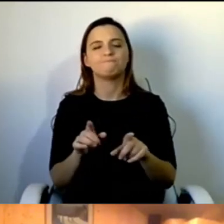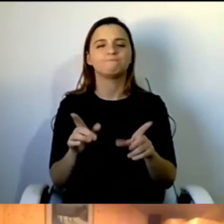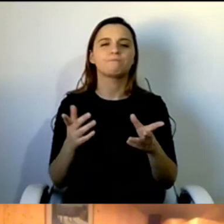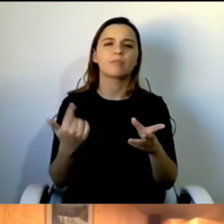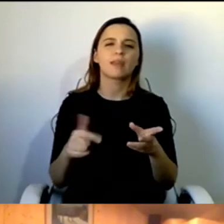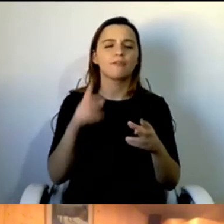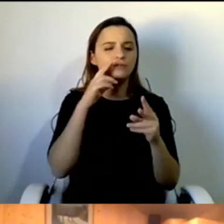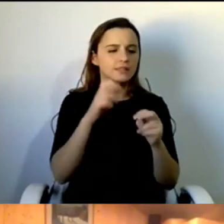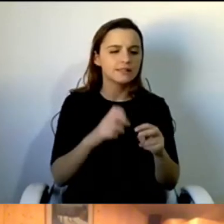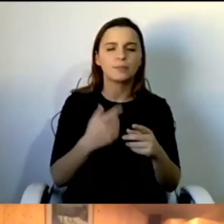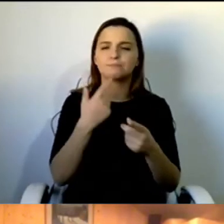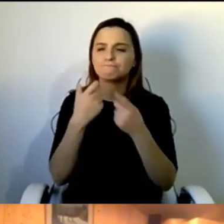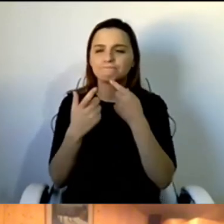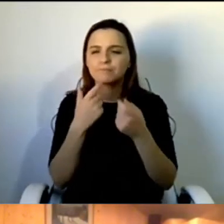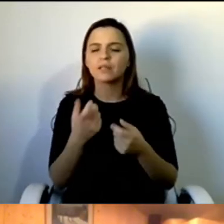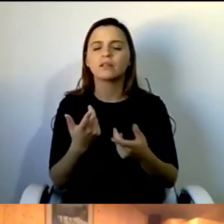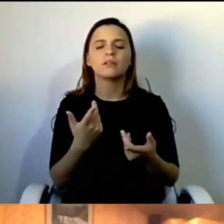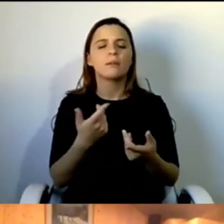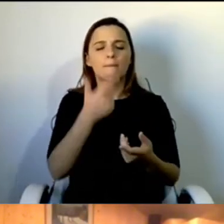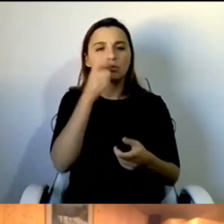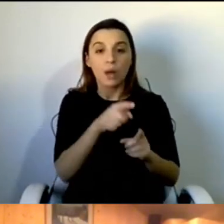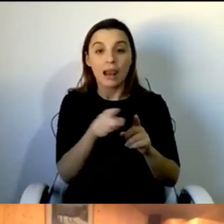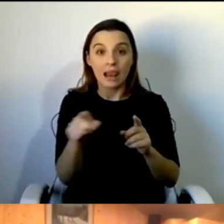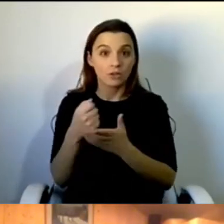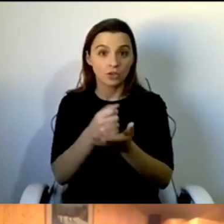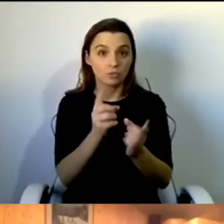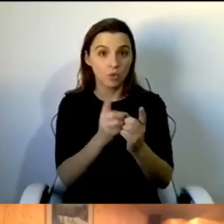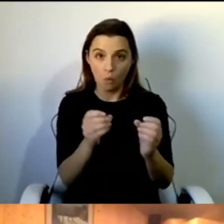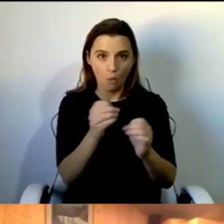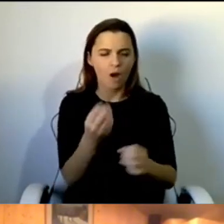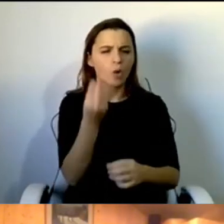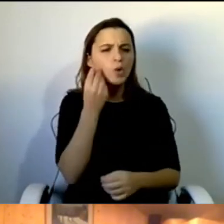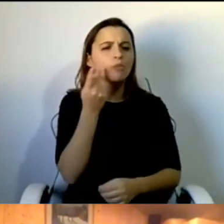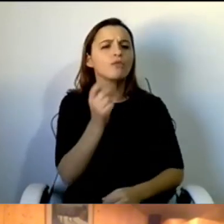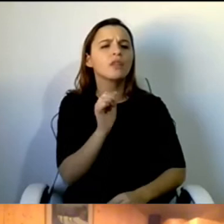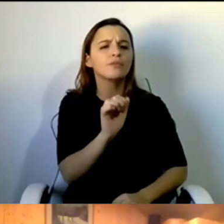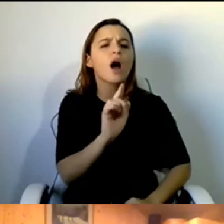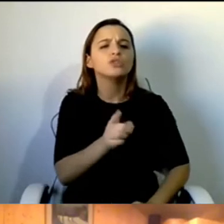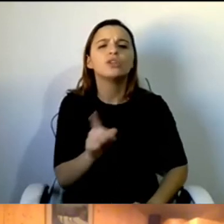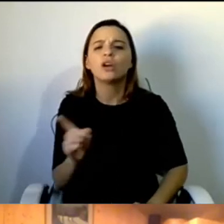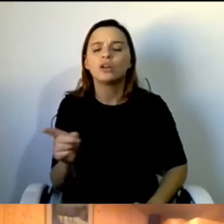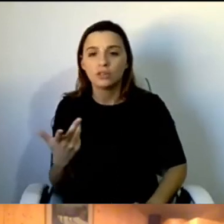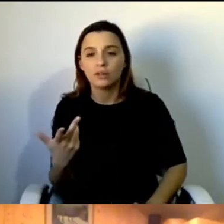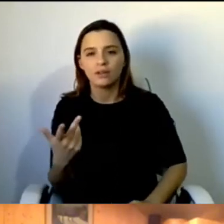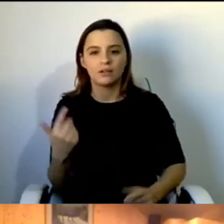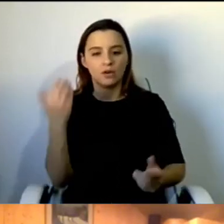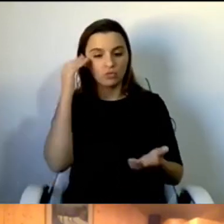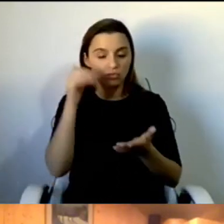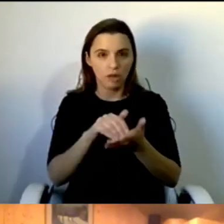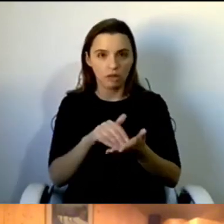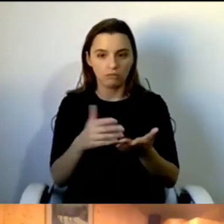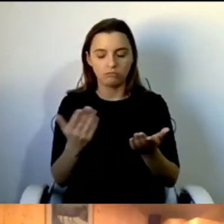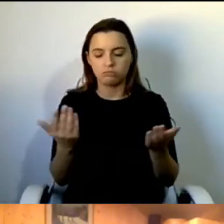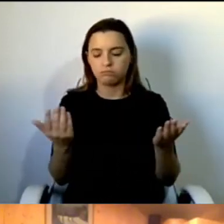assistance. And the results from that were so bad that I think that the politicians needed to do something about it. And in the end,